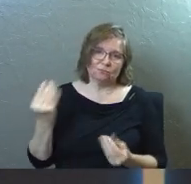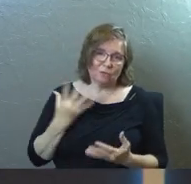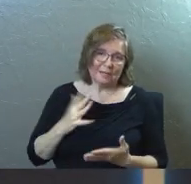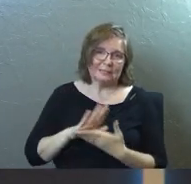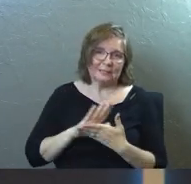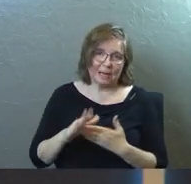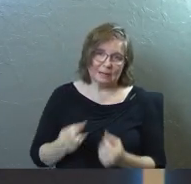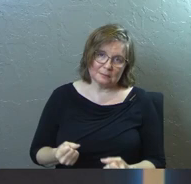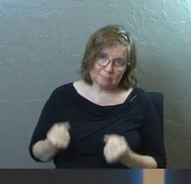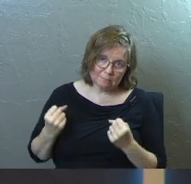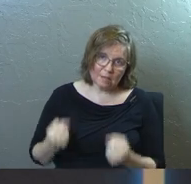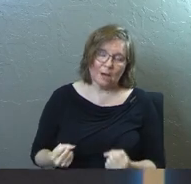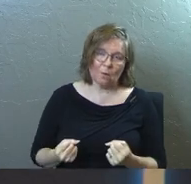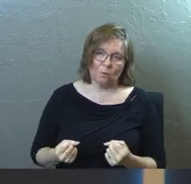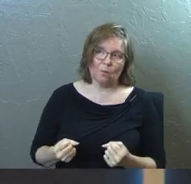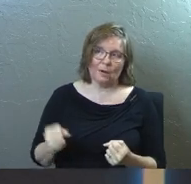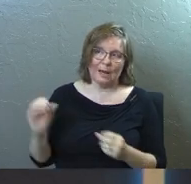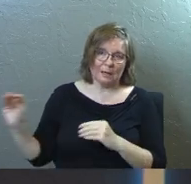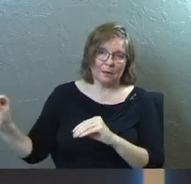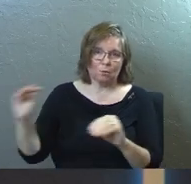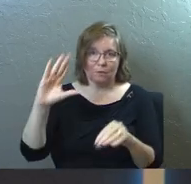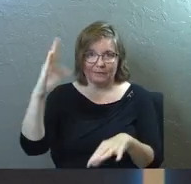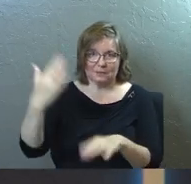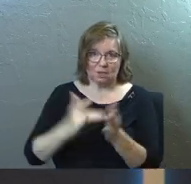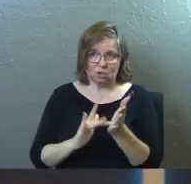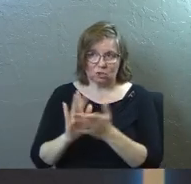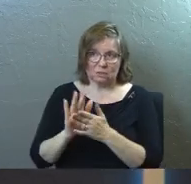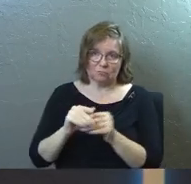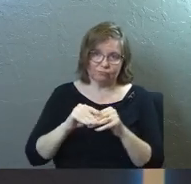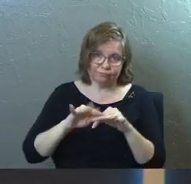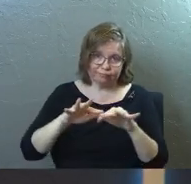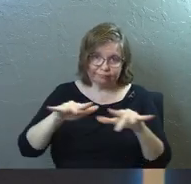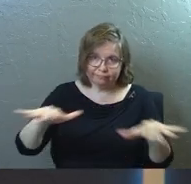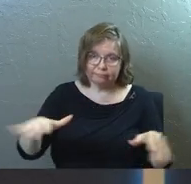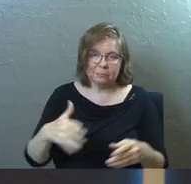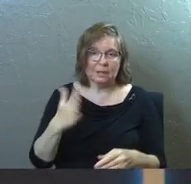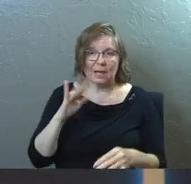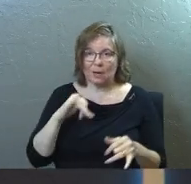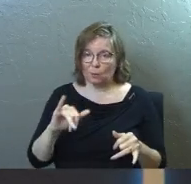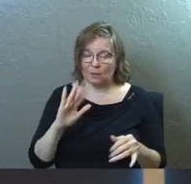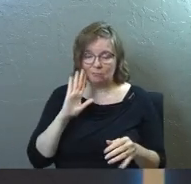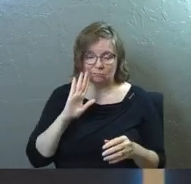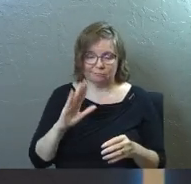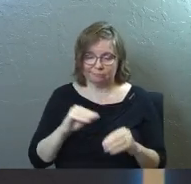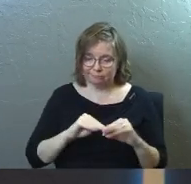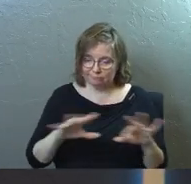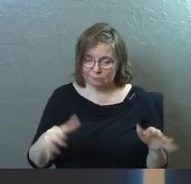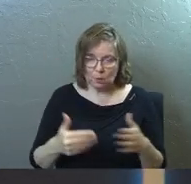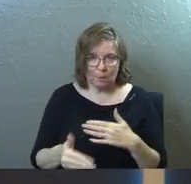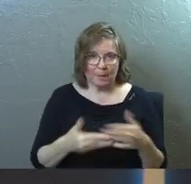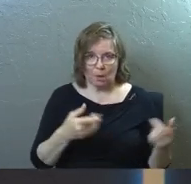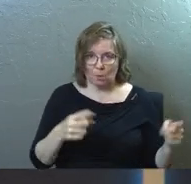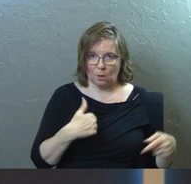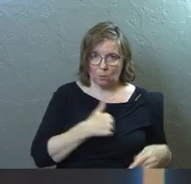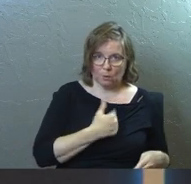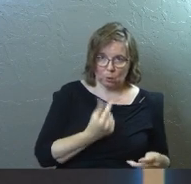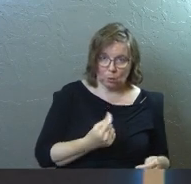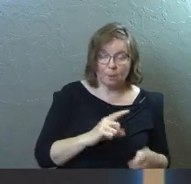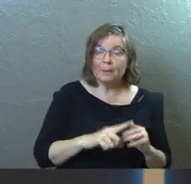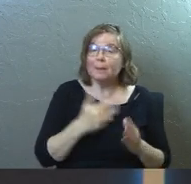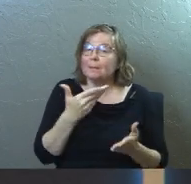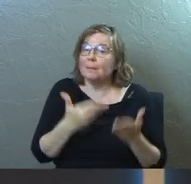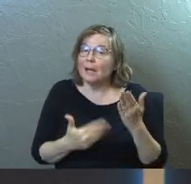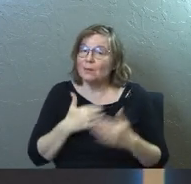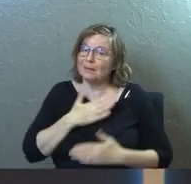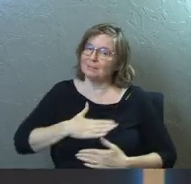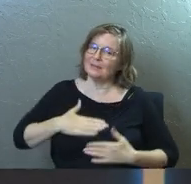kindness and of his power and of his move of his son Jesus across the world, right? God will move no matter what. But maybe